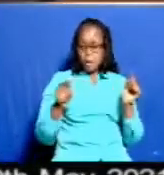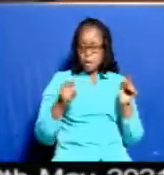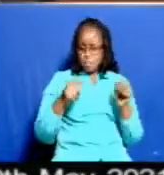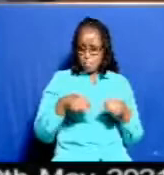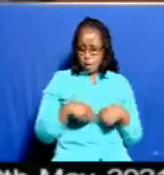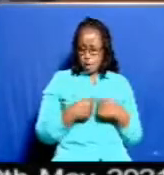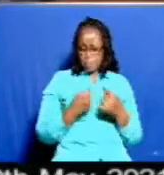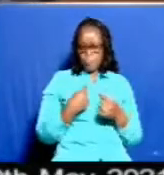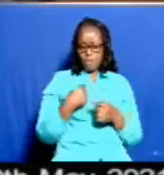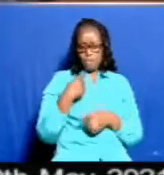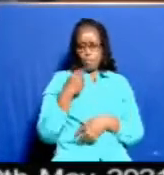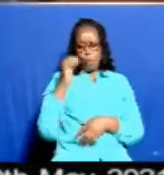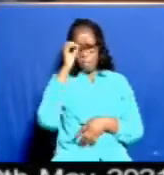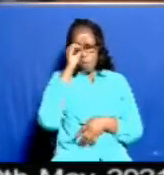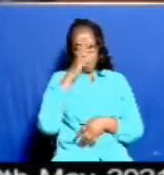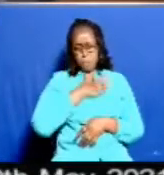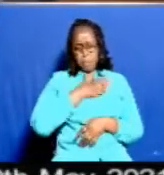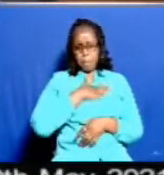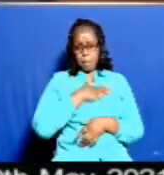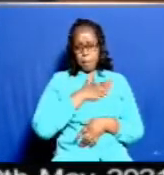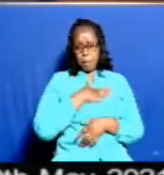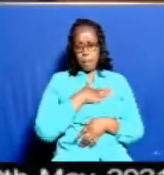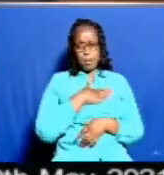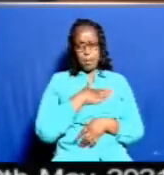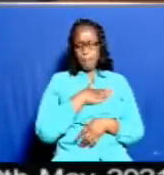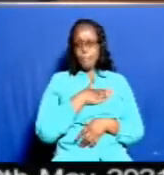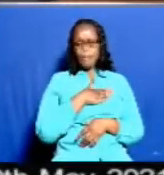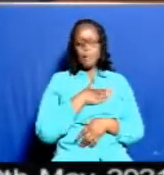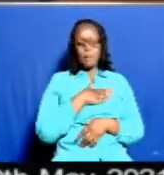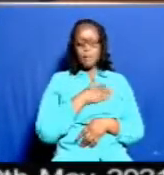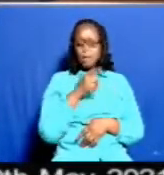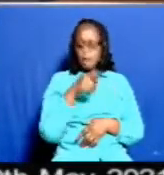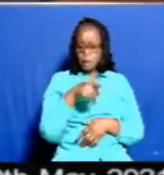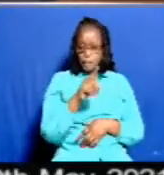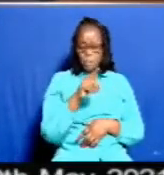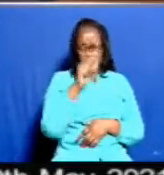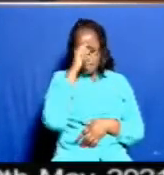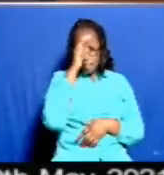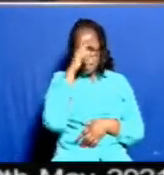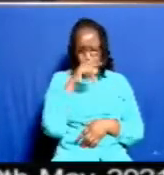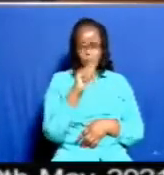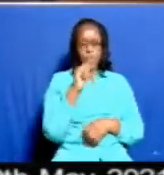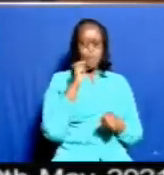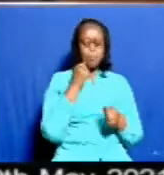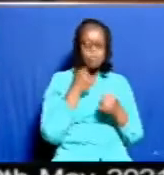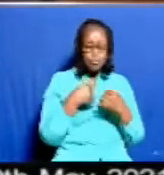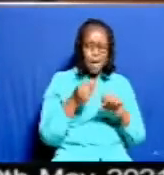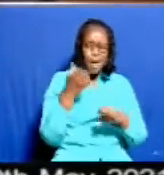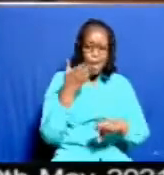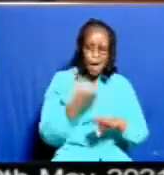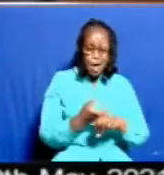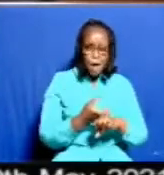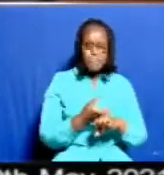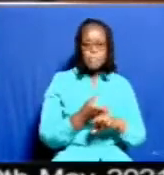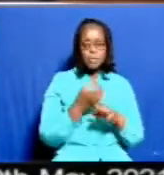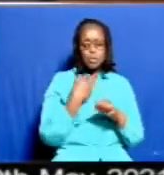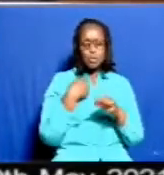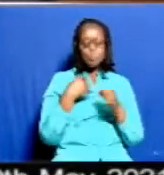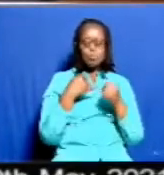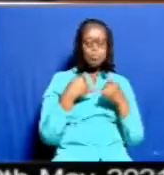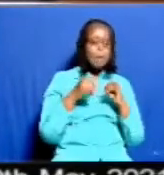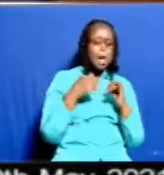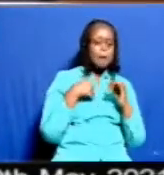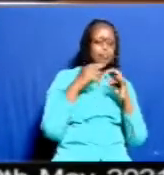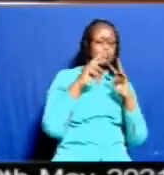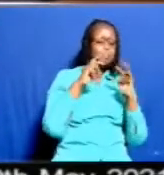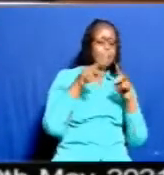assessment and my own opinion, there has been very minimal effort being made by the government to penetrate the management of the Kenya Airways. And I